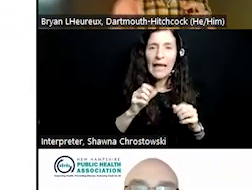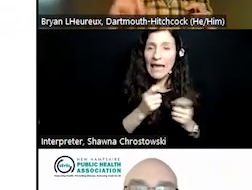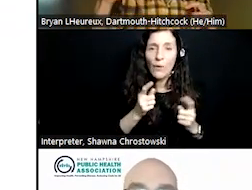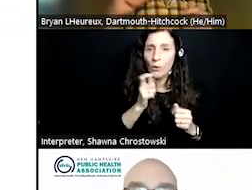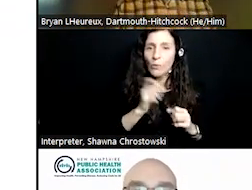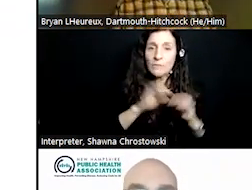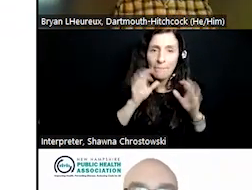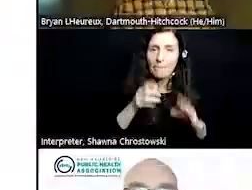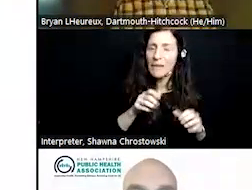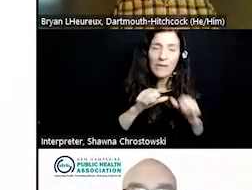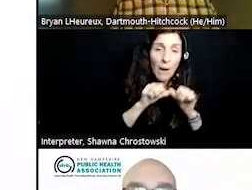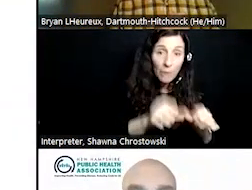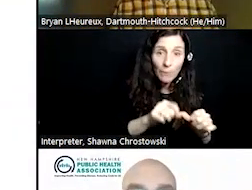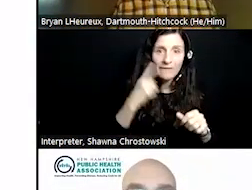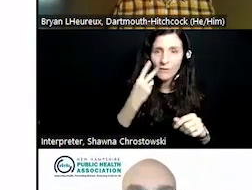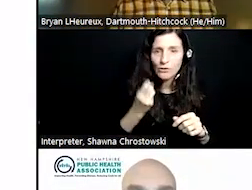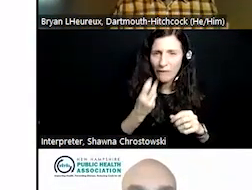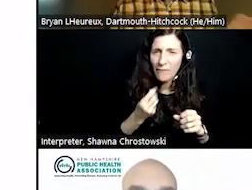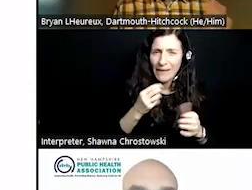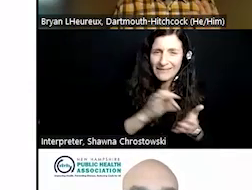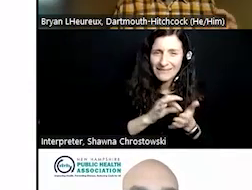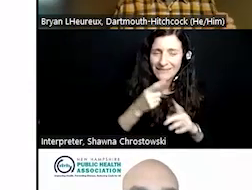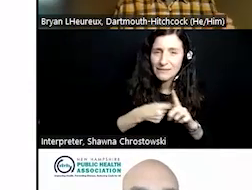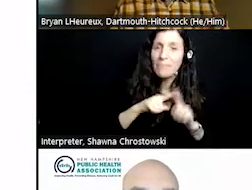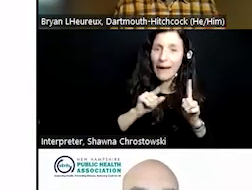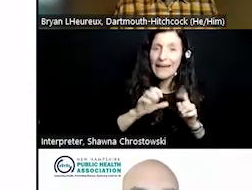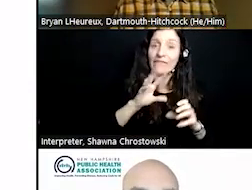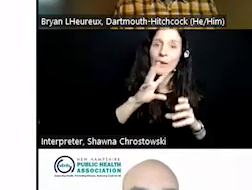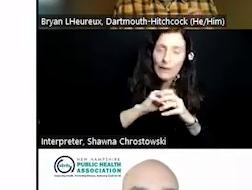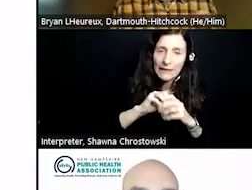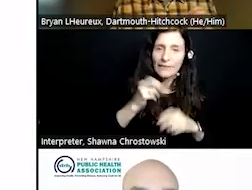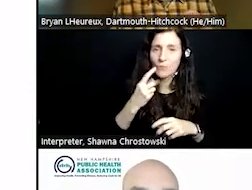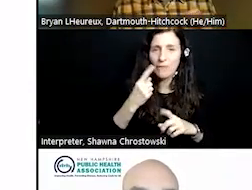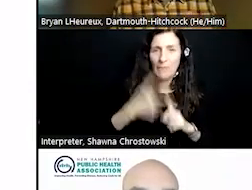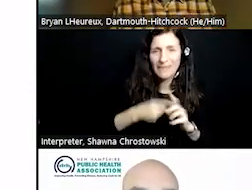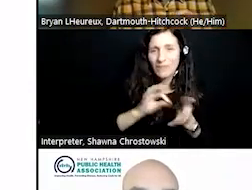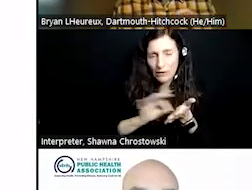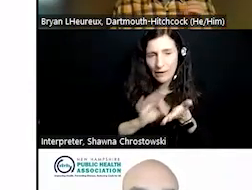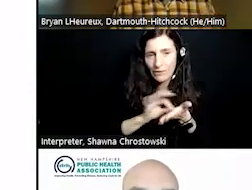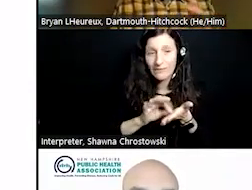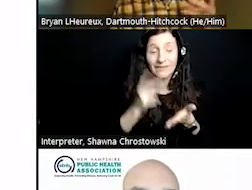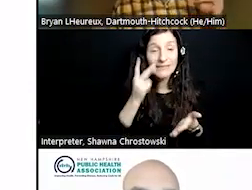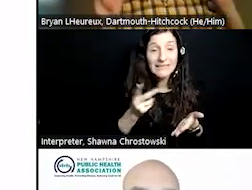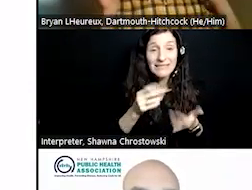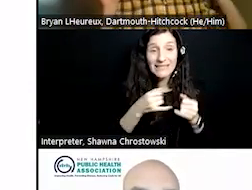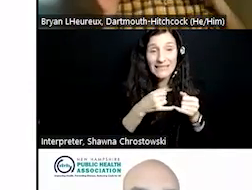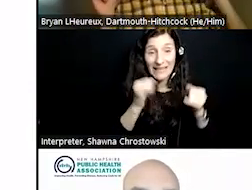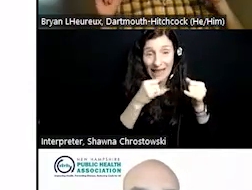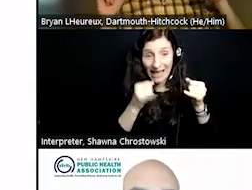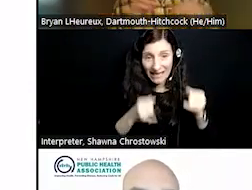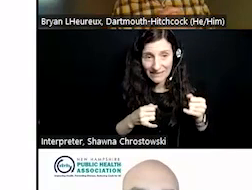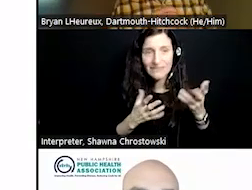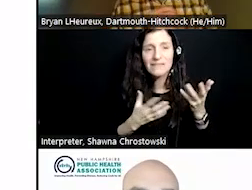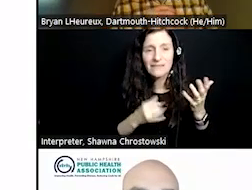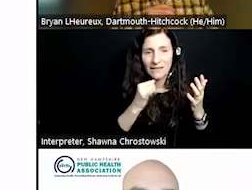within that green bar there. So the lines are what are really interesting here. These lines measure the successful completion